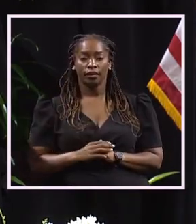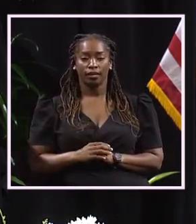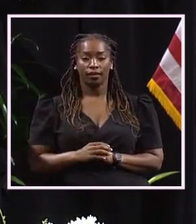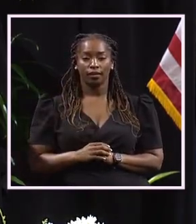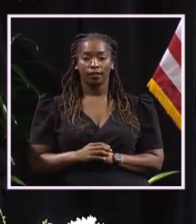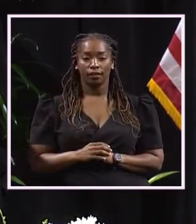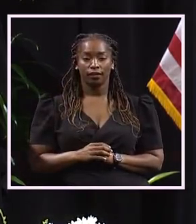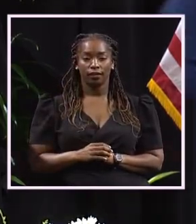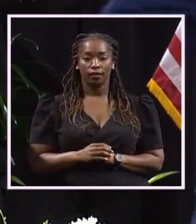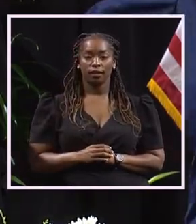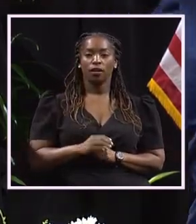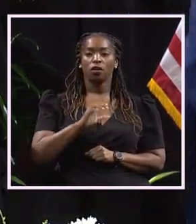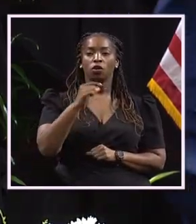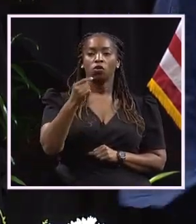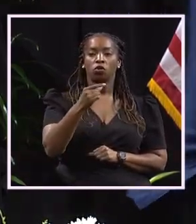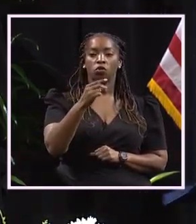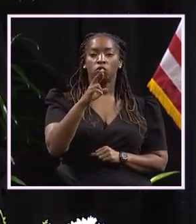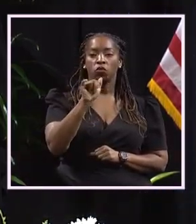Gracie Ariceli Lopez.